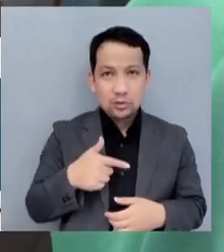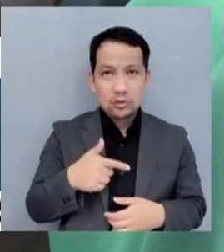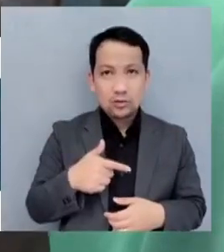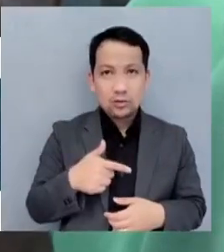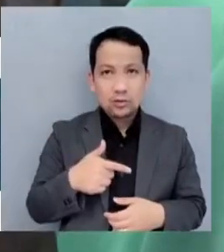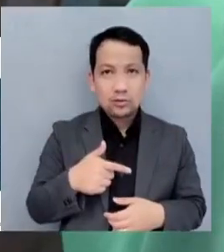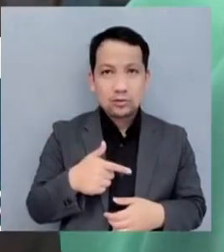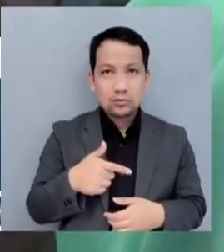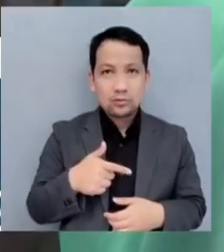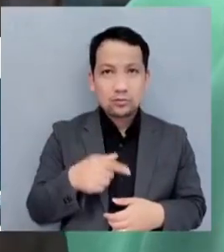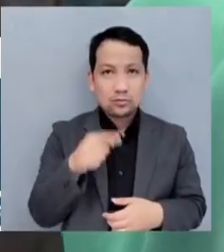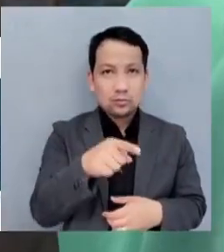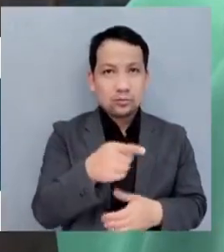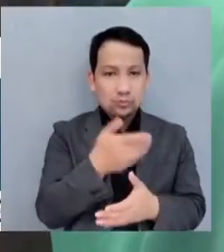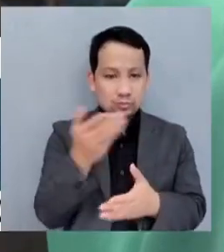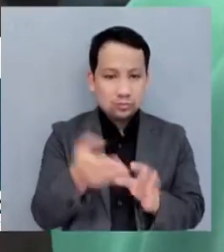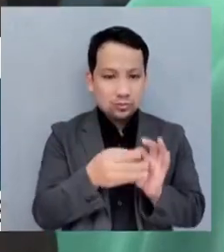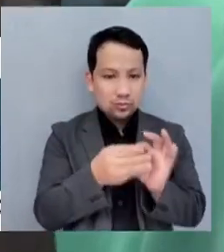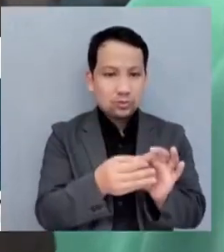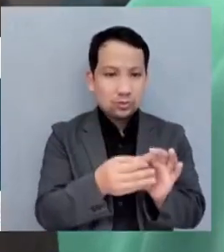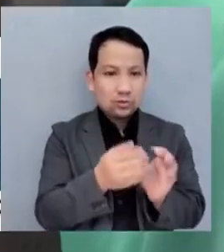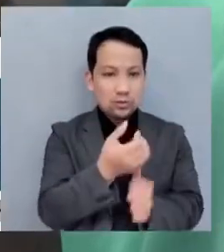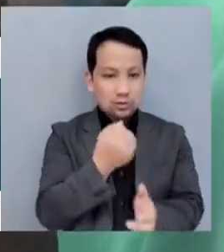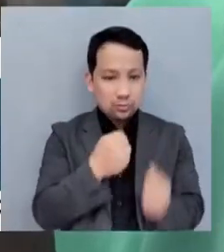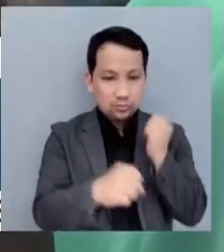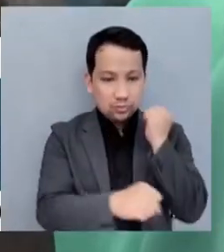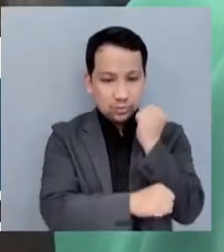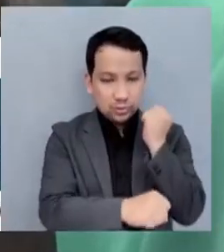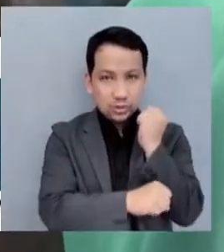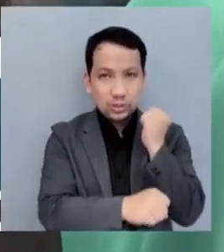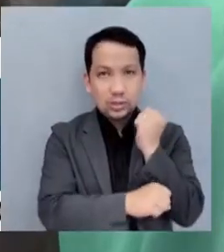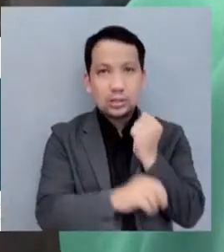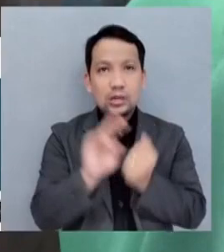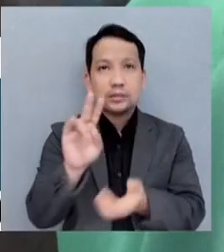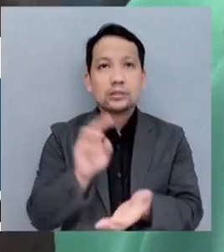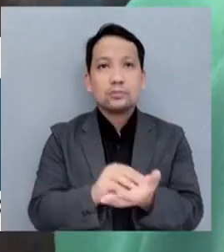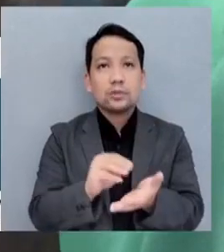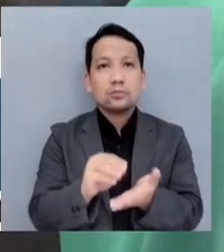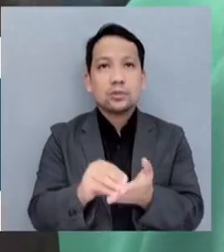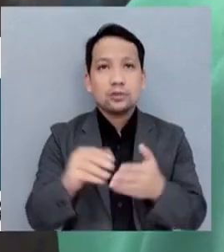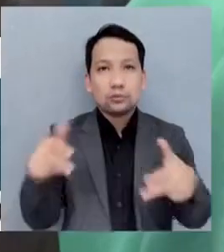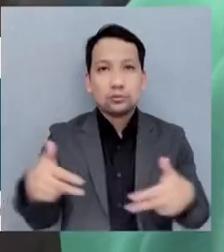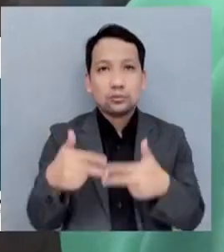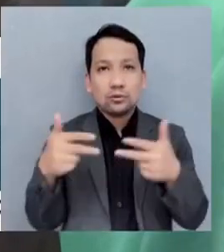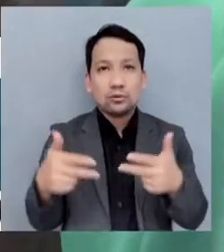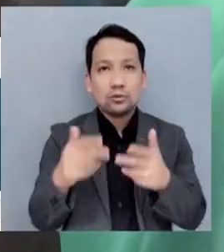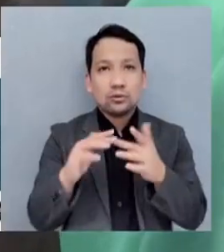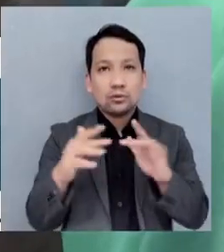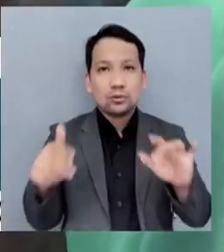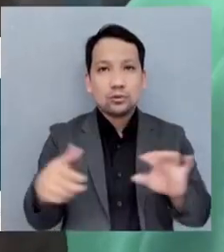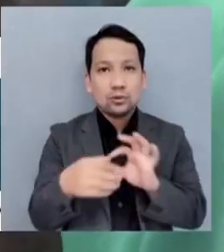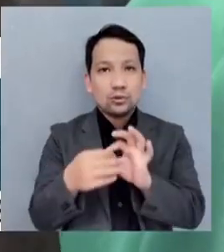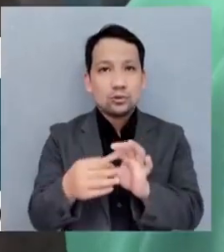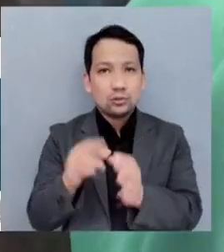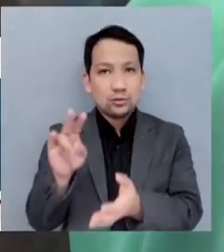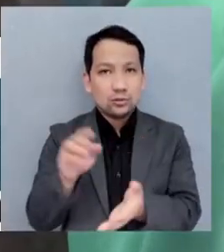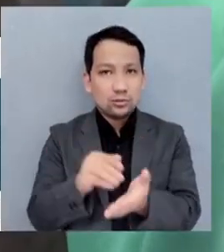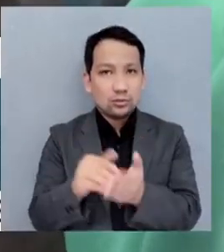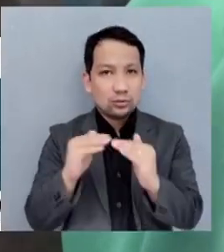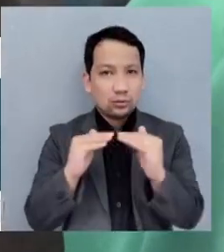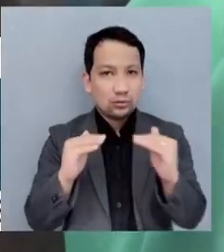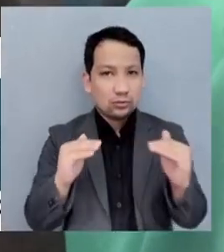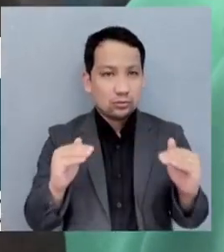men for stealing 7 million pesos at the cockpit. He continued to say that he will spare me from the